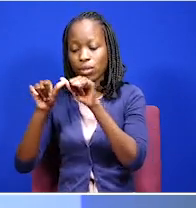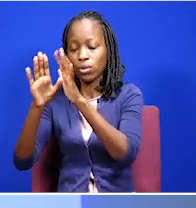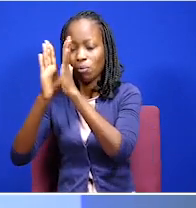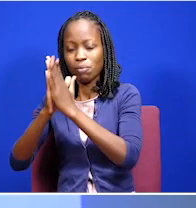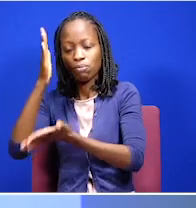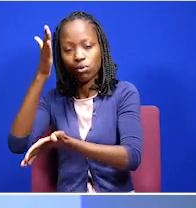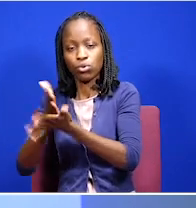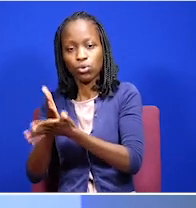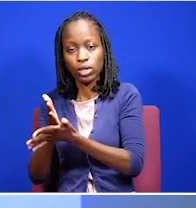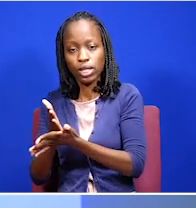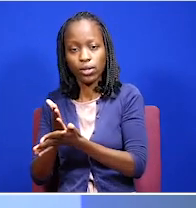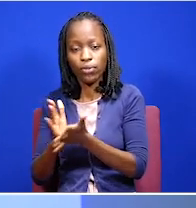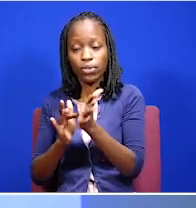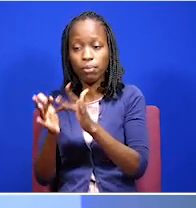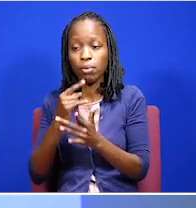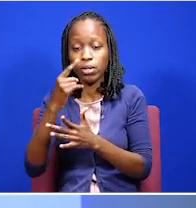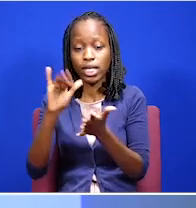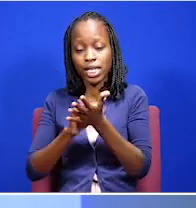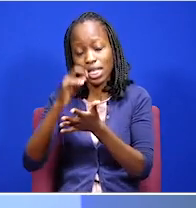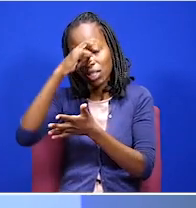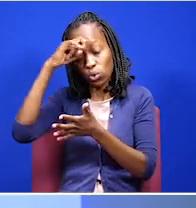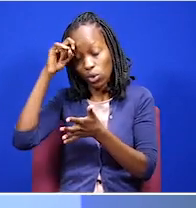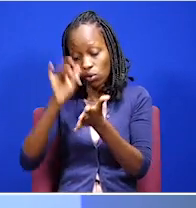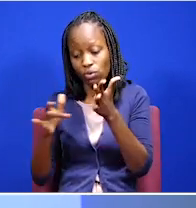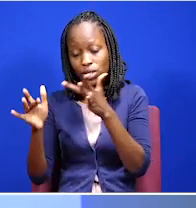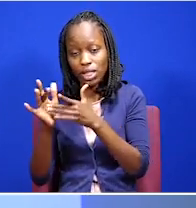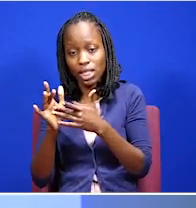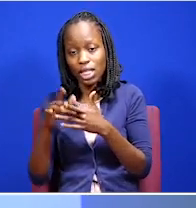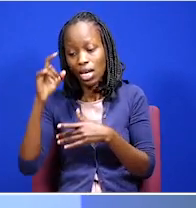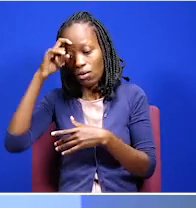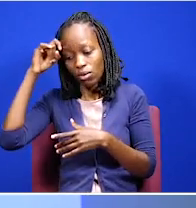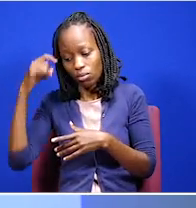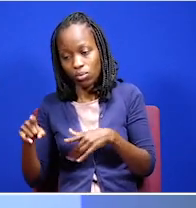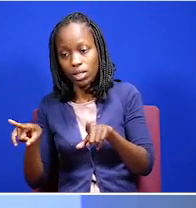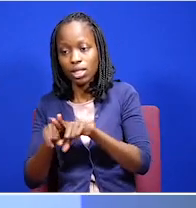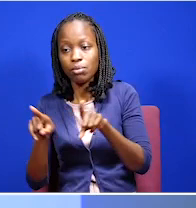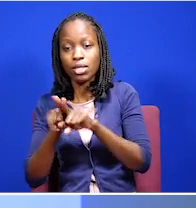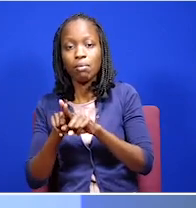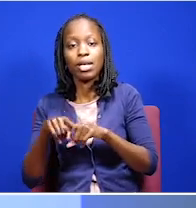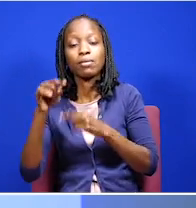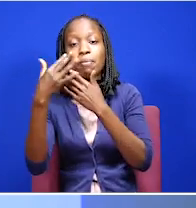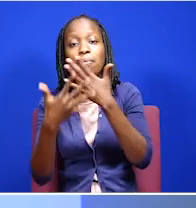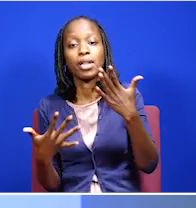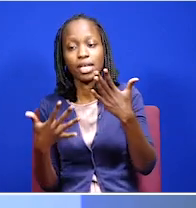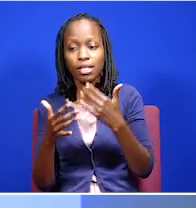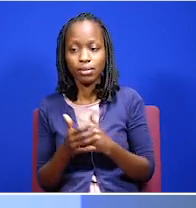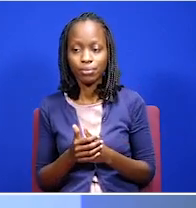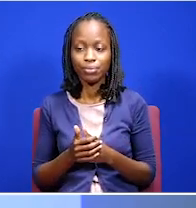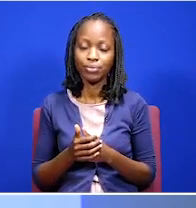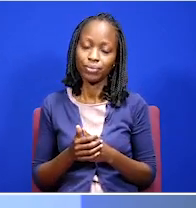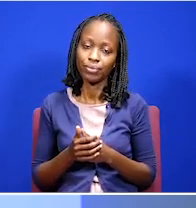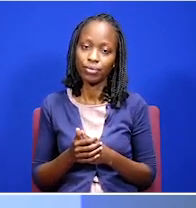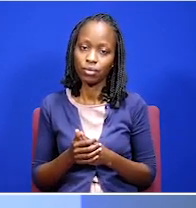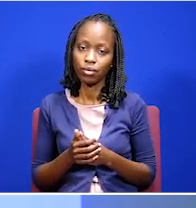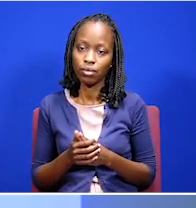must remain in prayer. I must pray earnestly. And the Bible says the sweat came down like drops of blood,